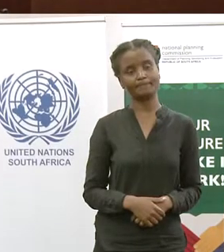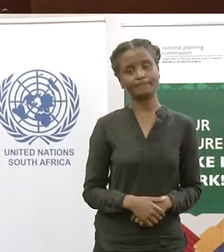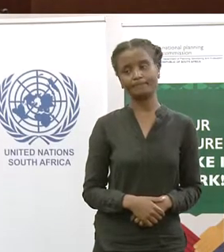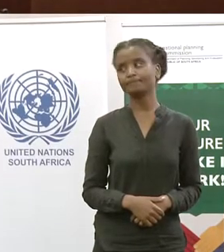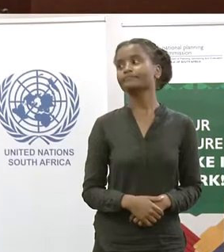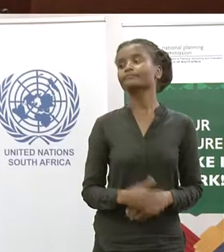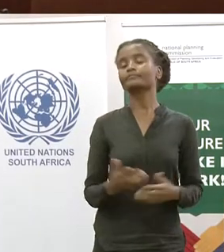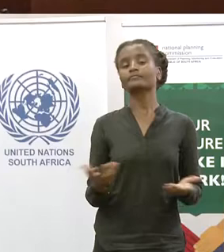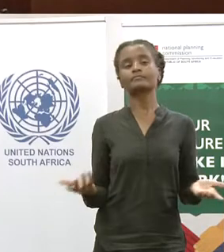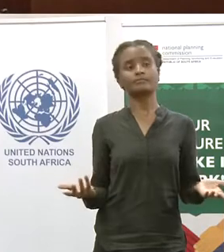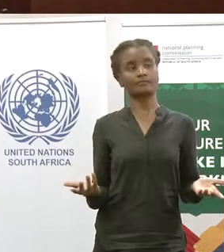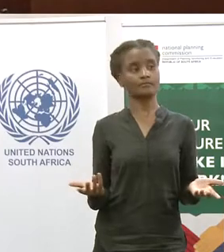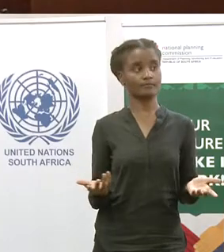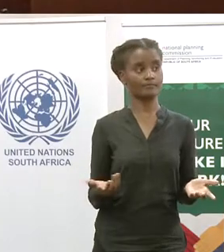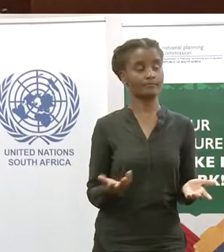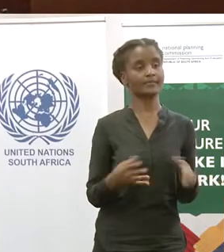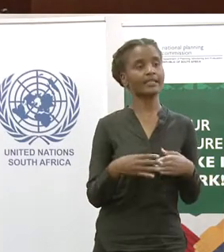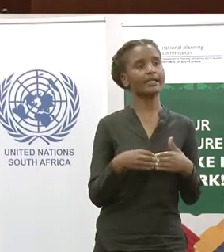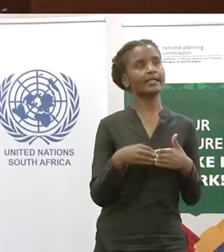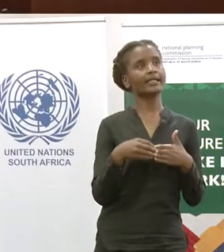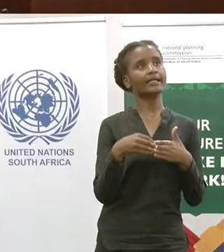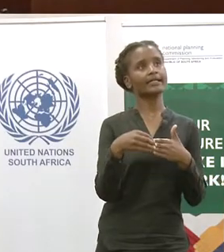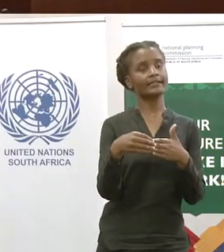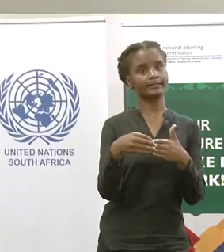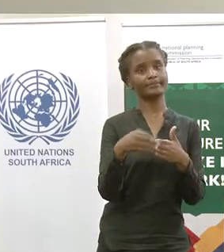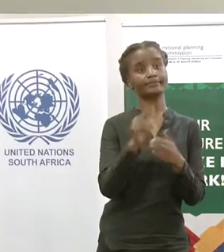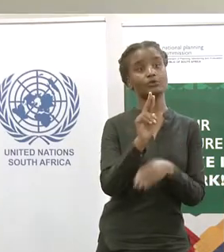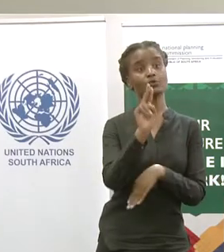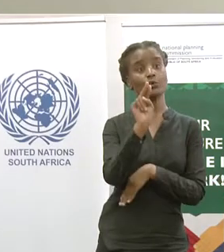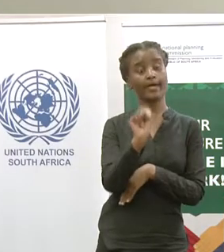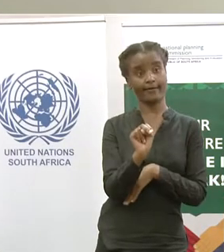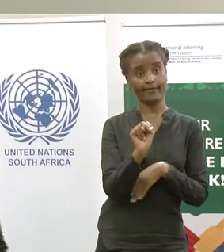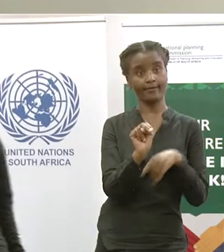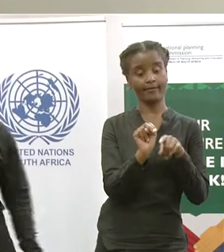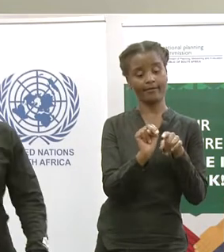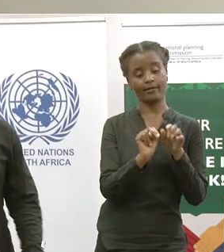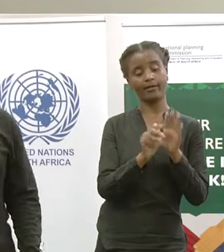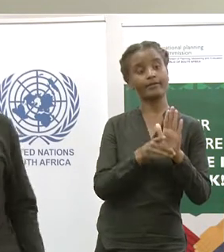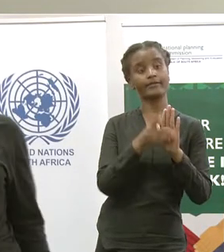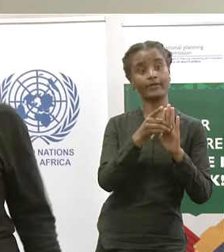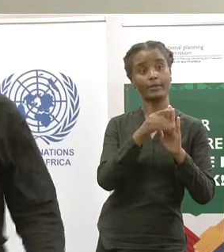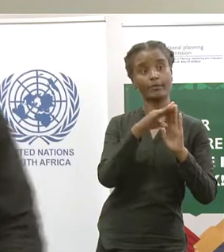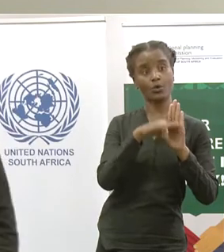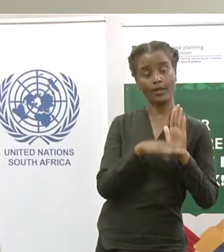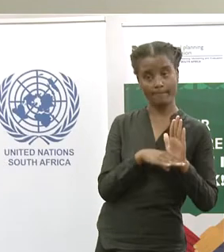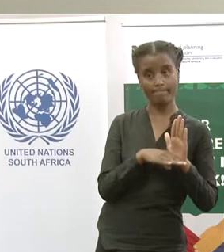and also the leadership of the United Nations Development Program